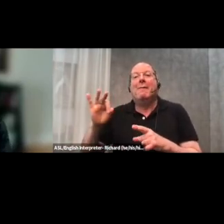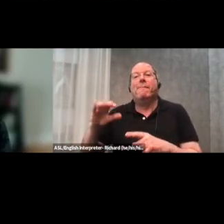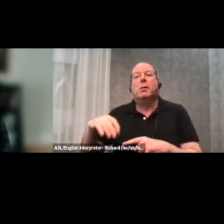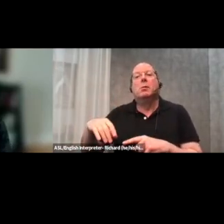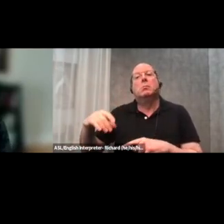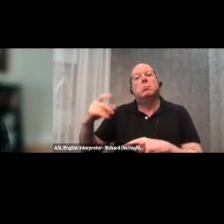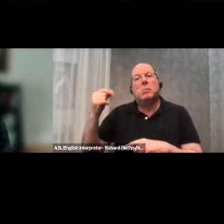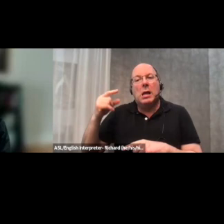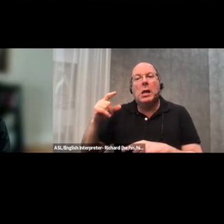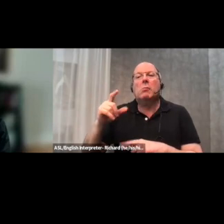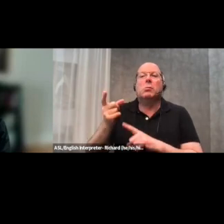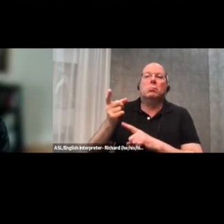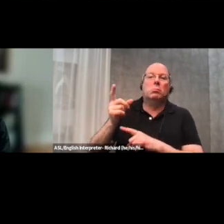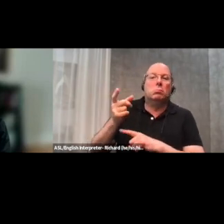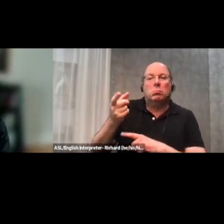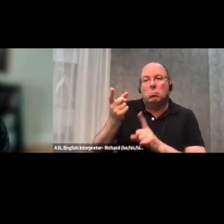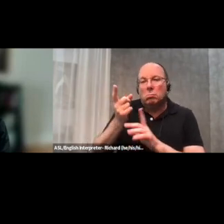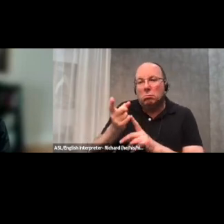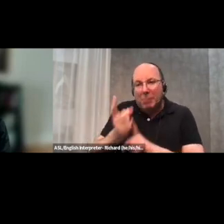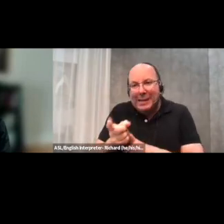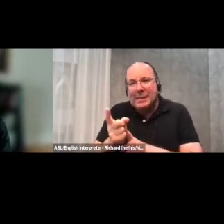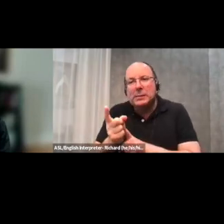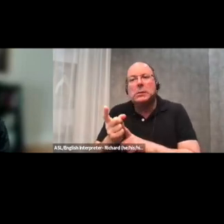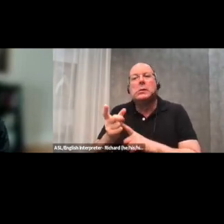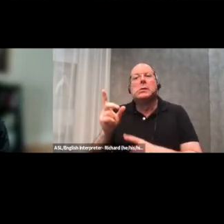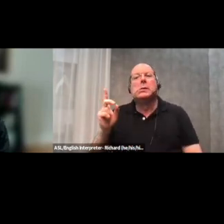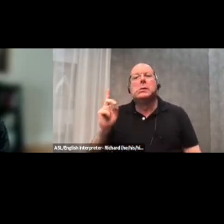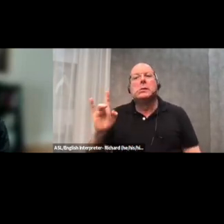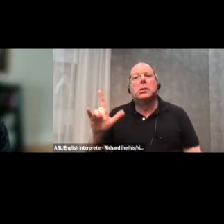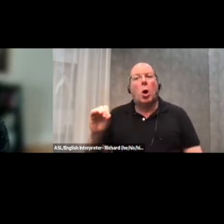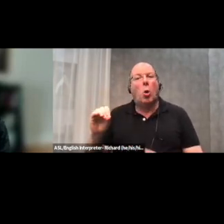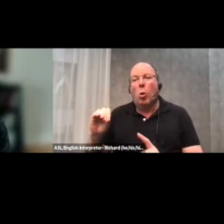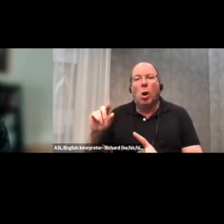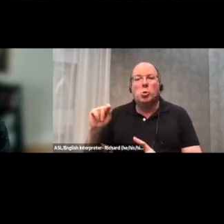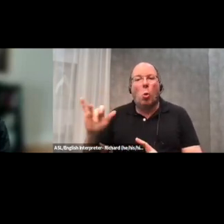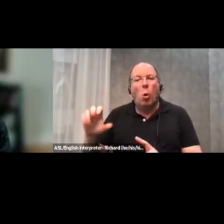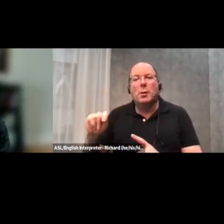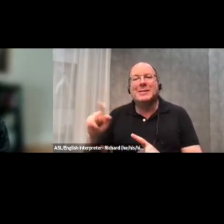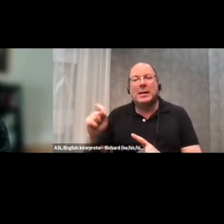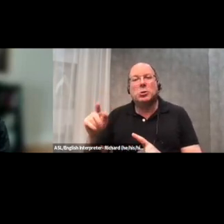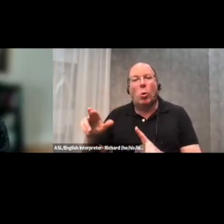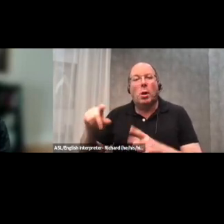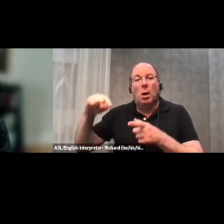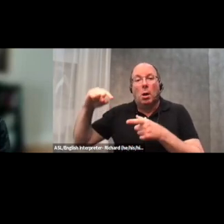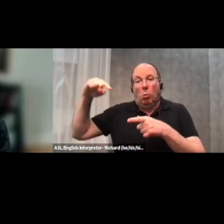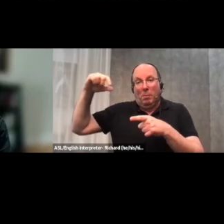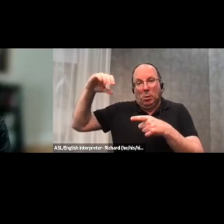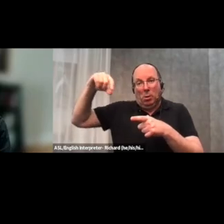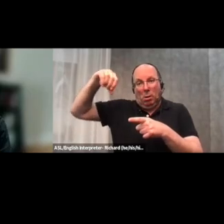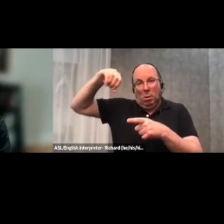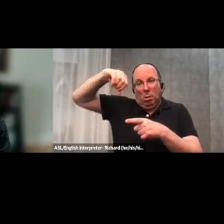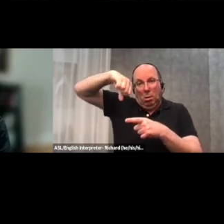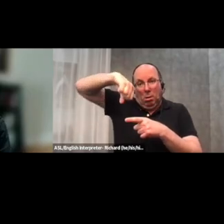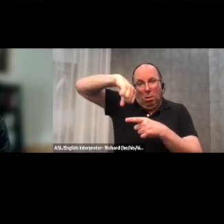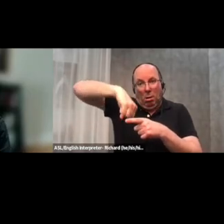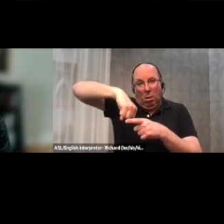make sure we're holding on to the exterior ring. And that's so that when we insert, it goes inside and not